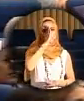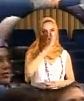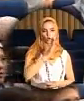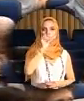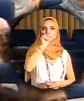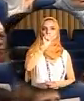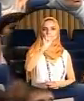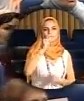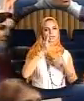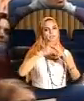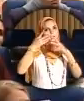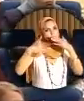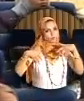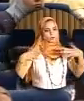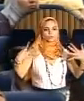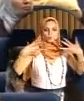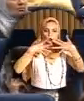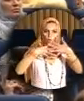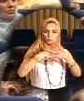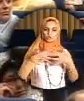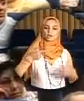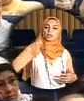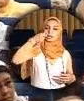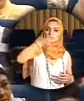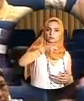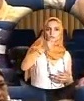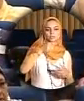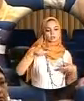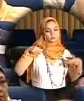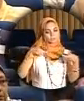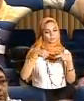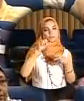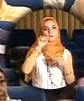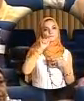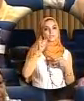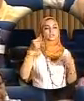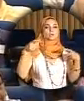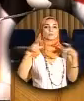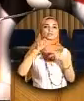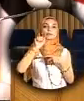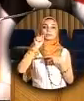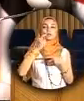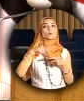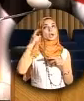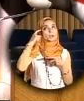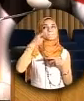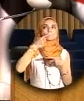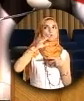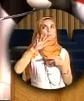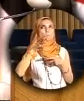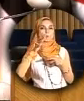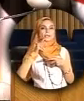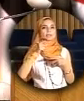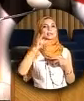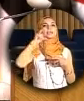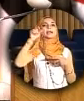economic activities. I believe that the Cairo Declaration that issued last year as the outcome of the regional conference